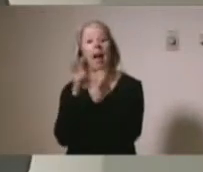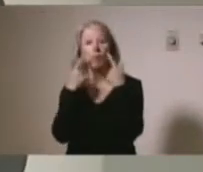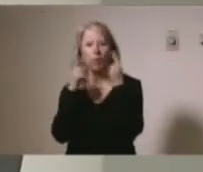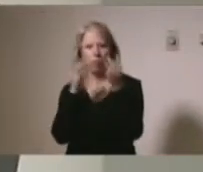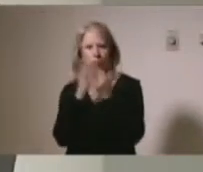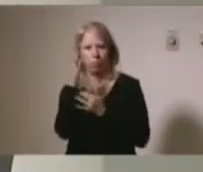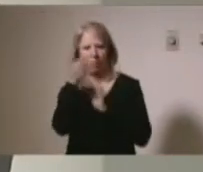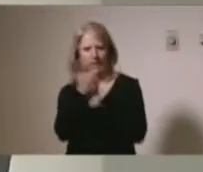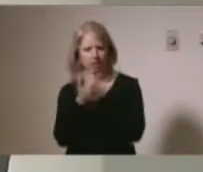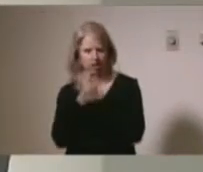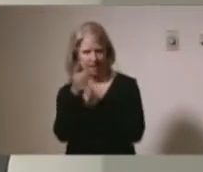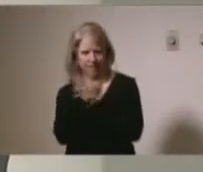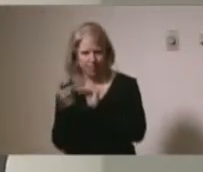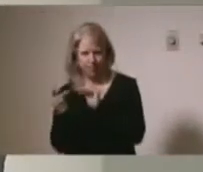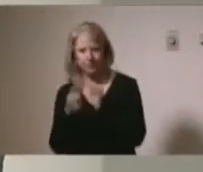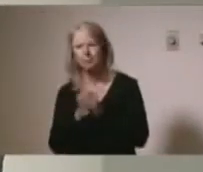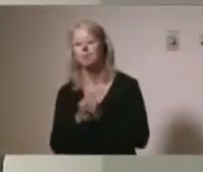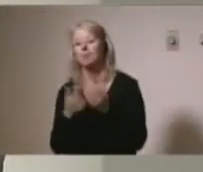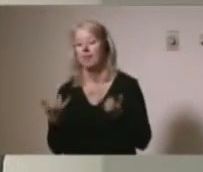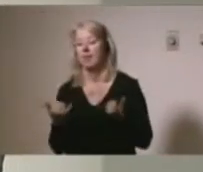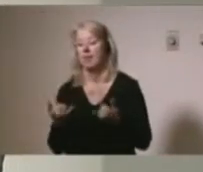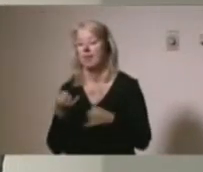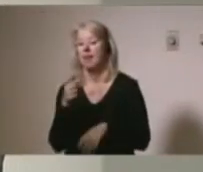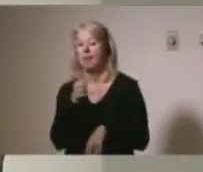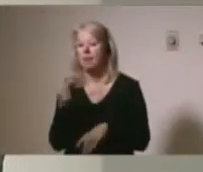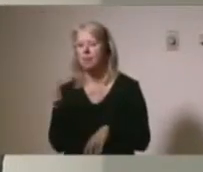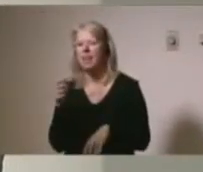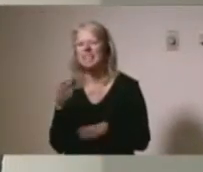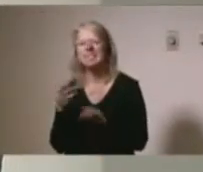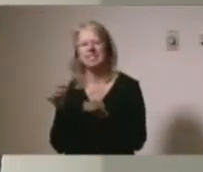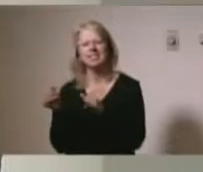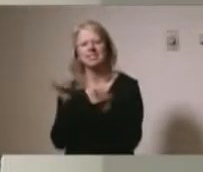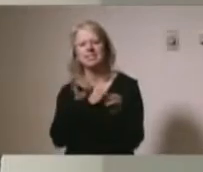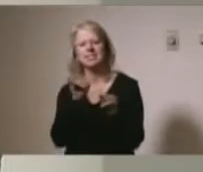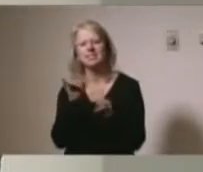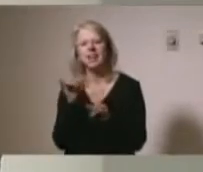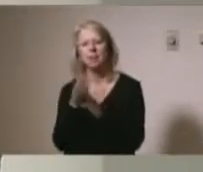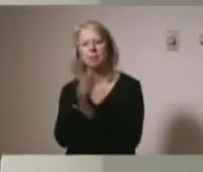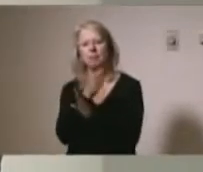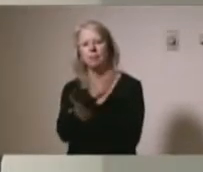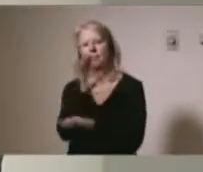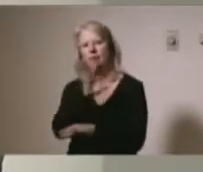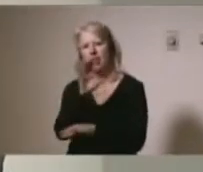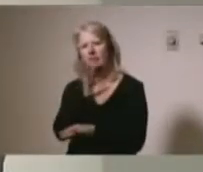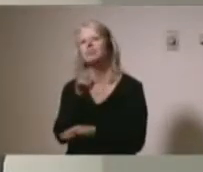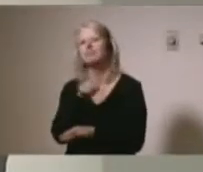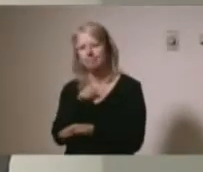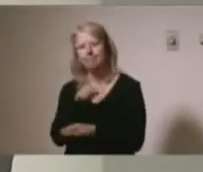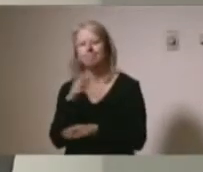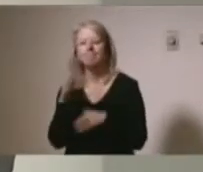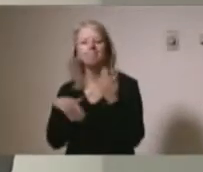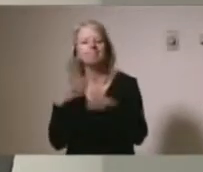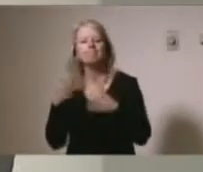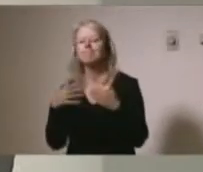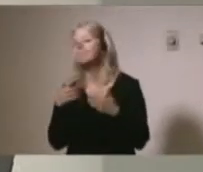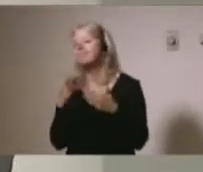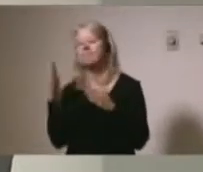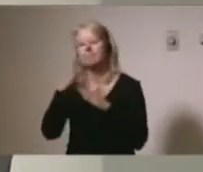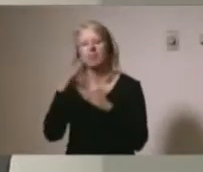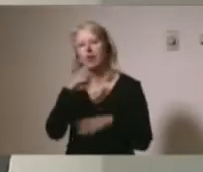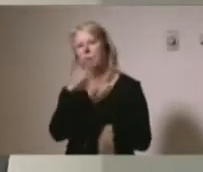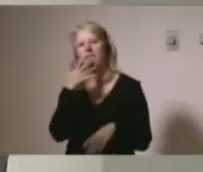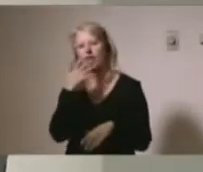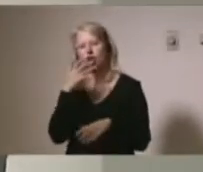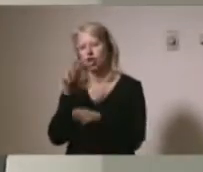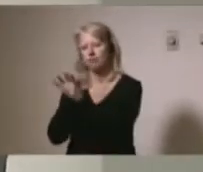The current government, much like previous Conservative governments, has had high on its agenda to smash